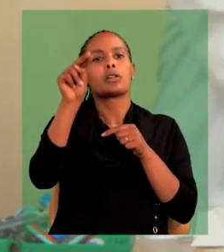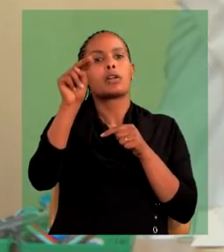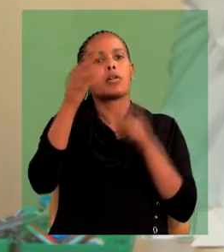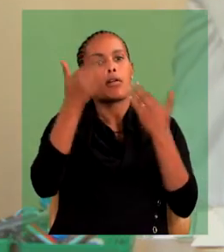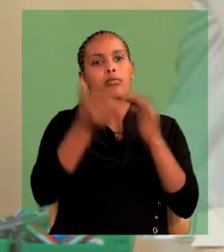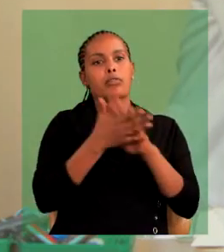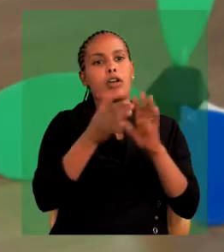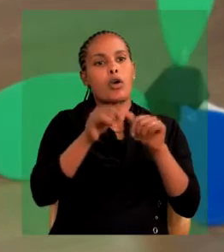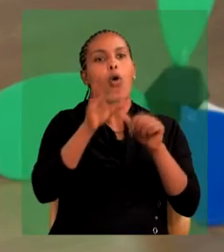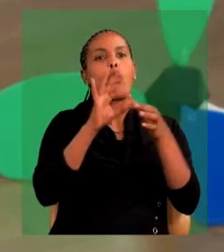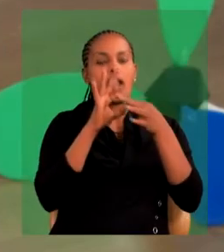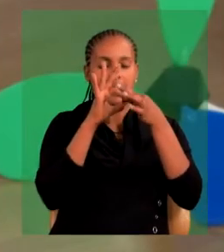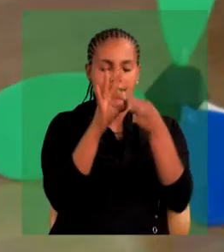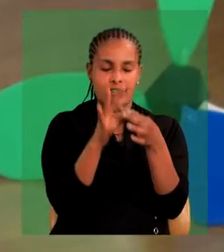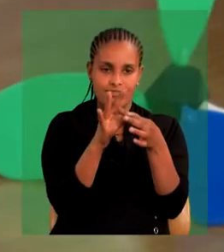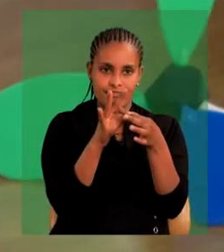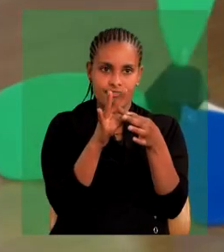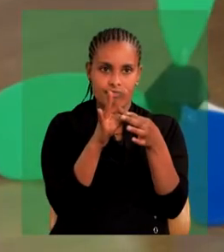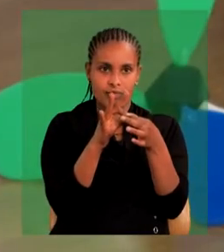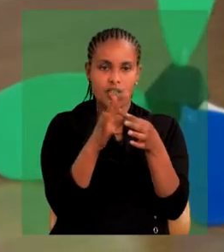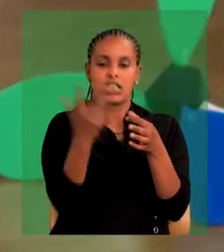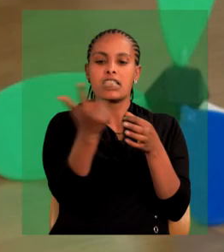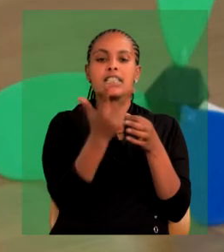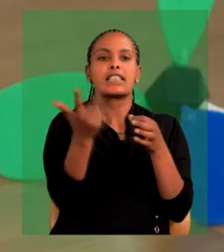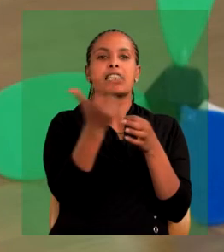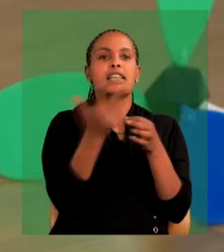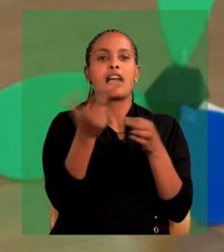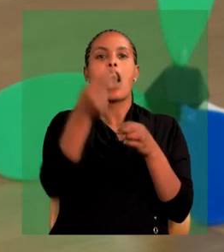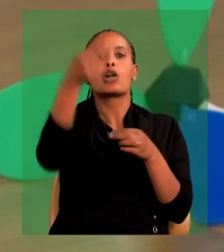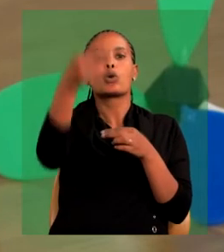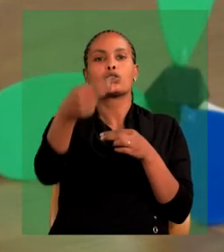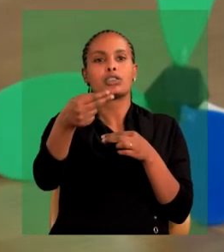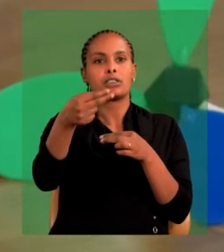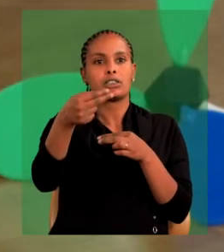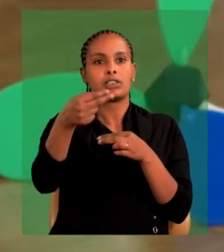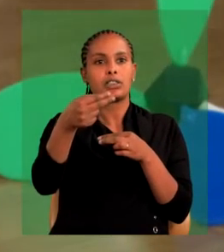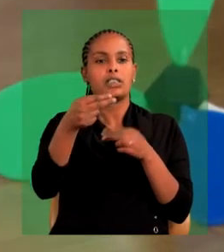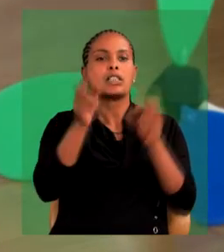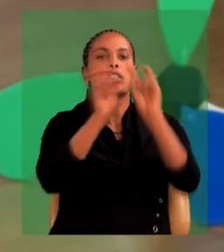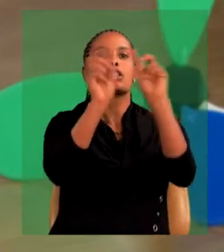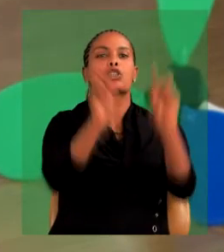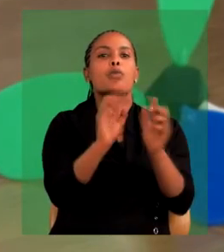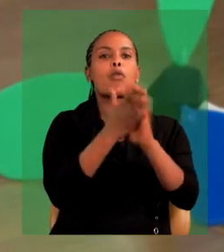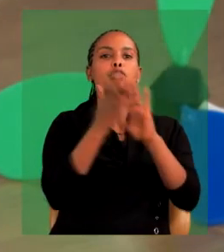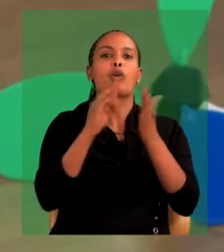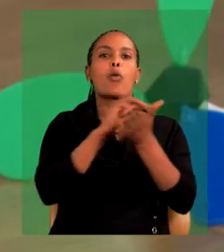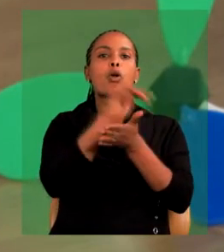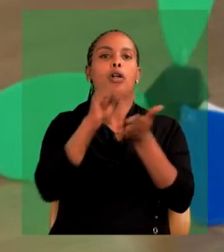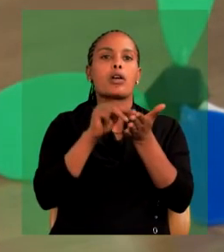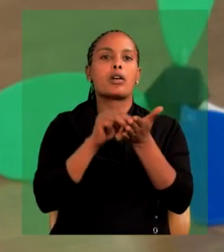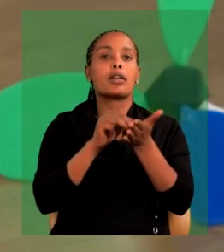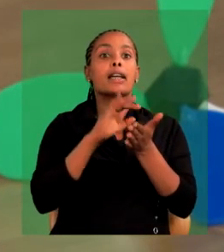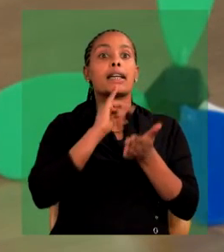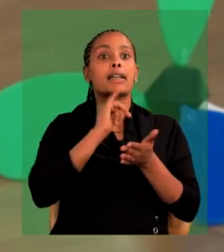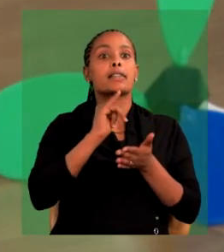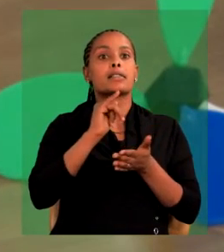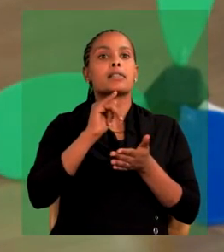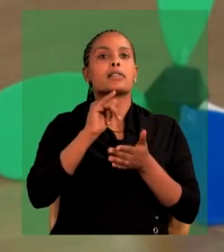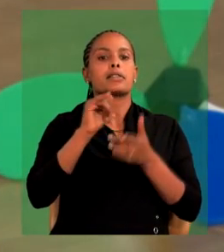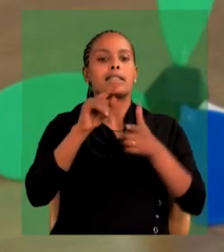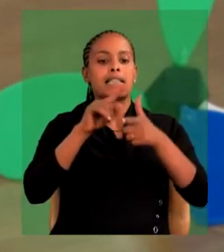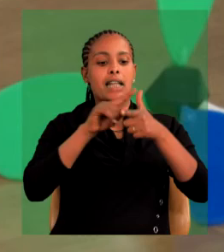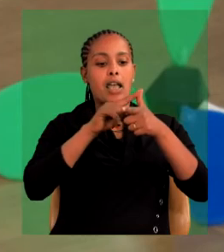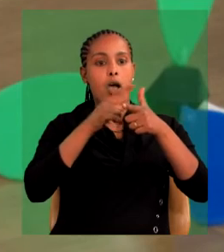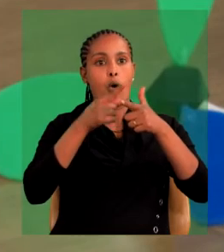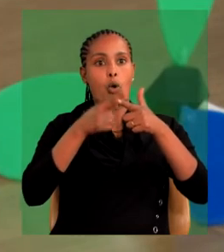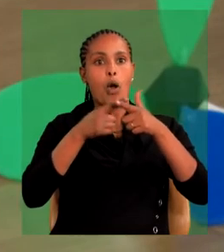But now we have connected three hydrogens to it. So the shape of the molecule is